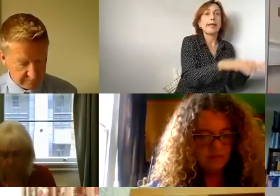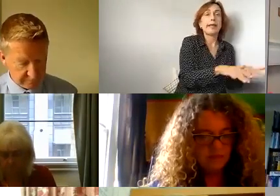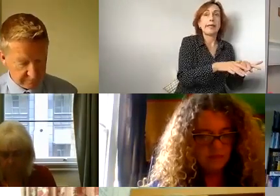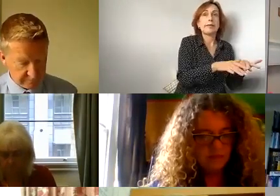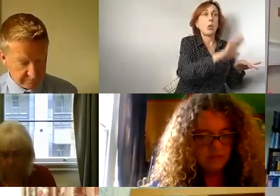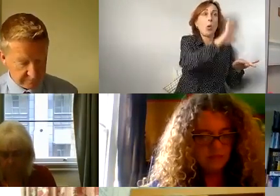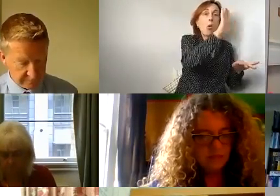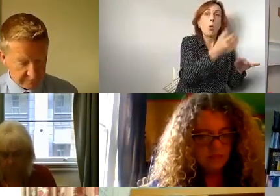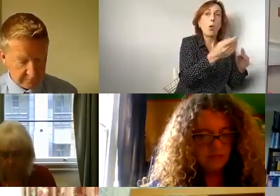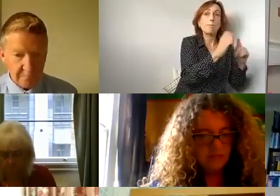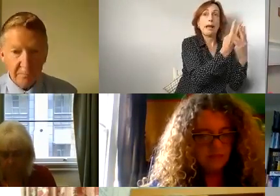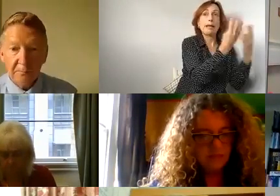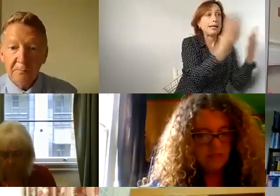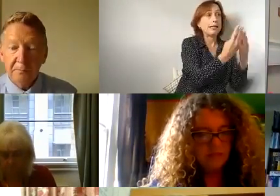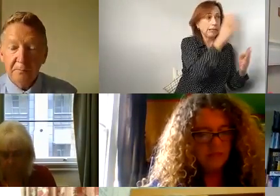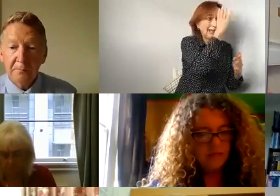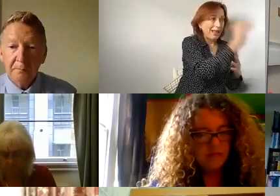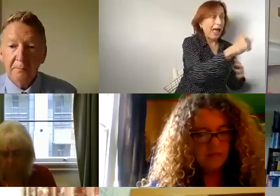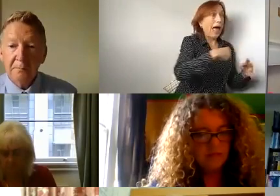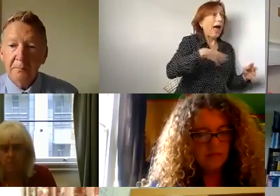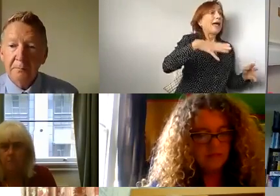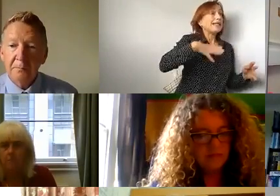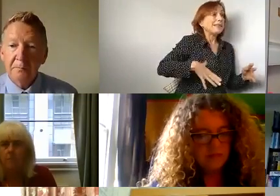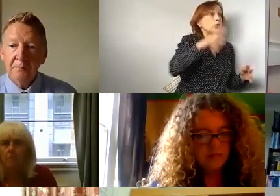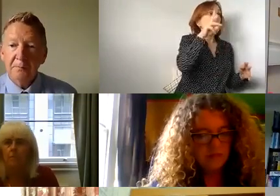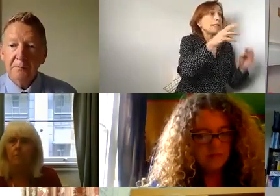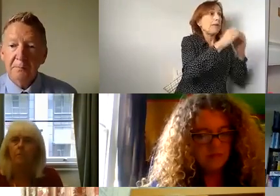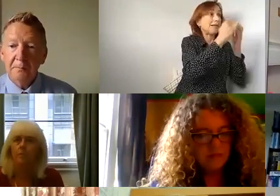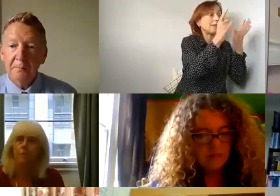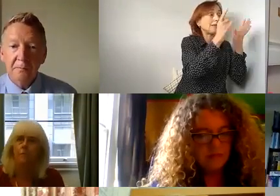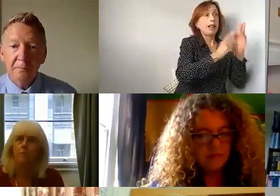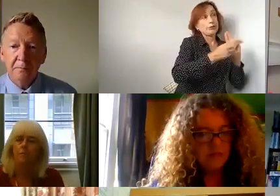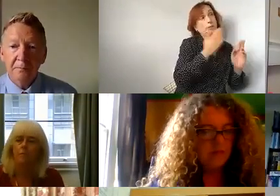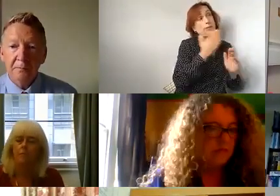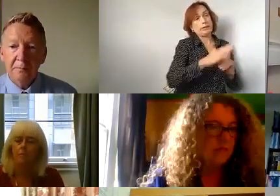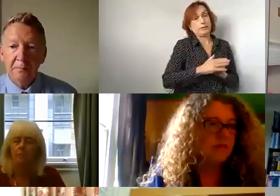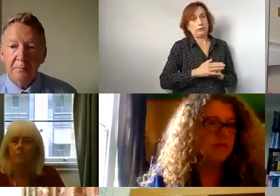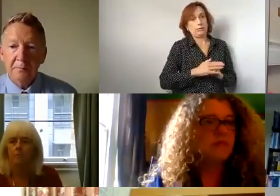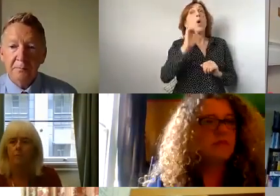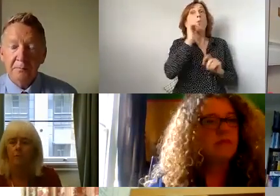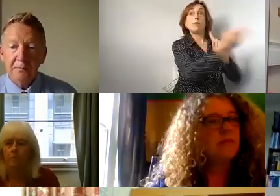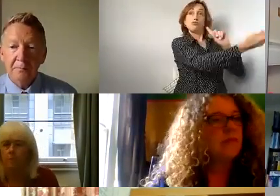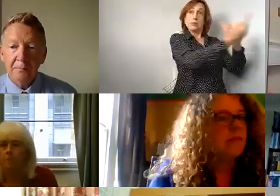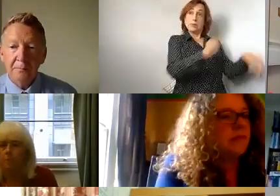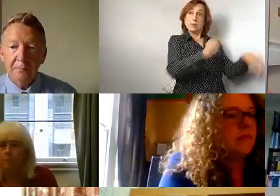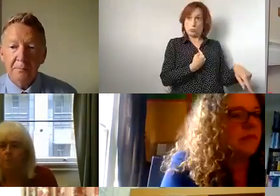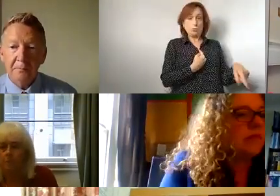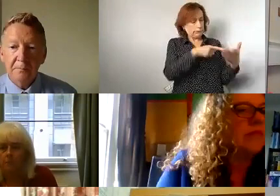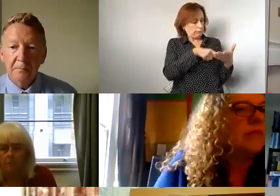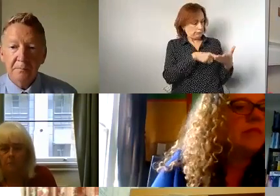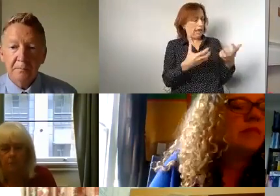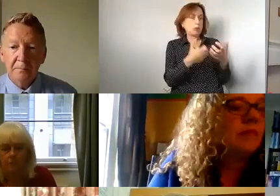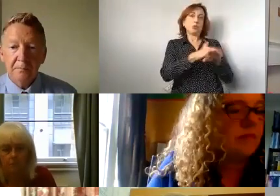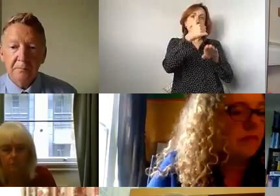with a message saying that you need the BSL interpreter, and then you'll get instructions for how you can see it. And